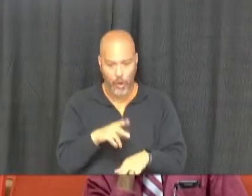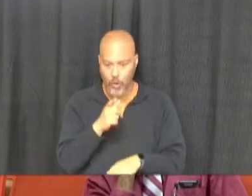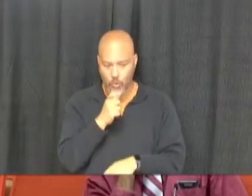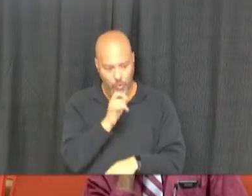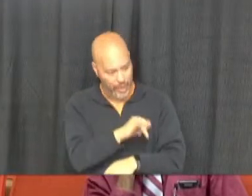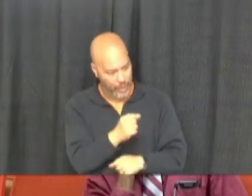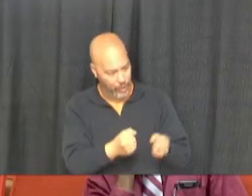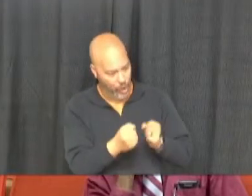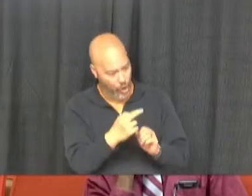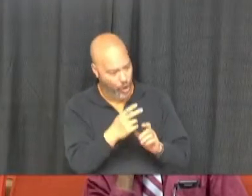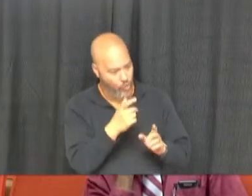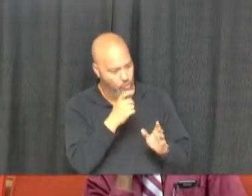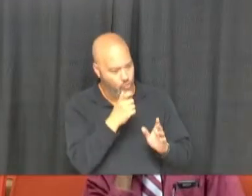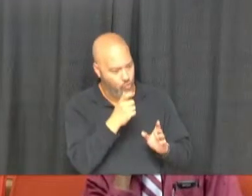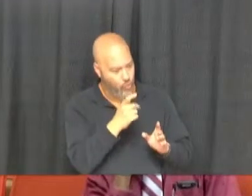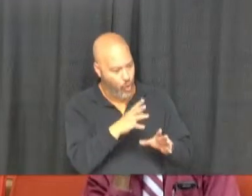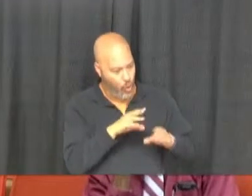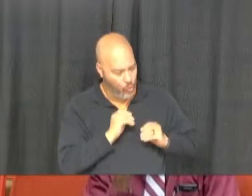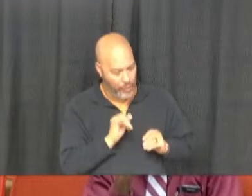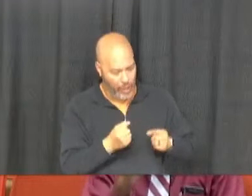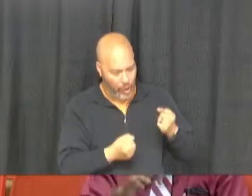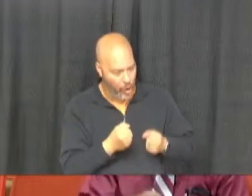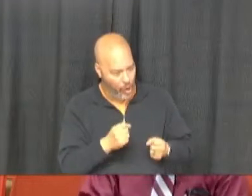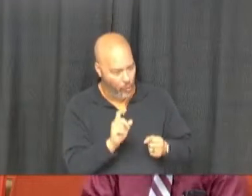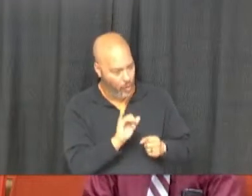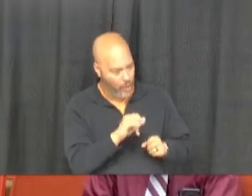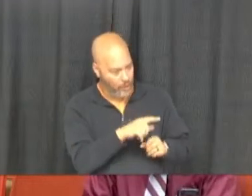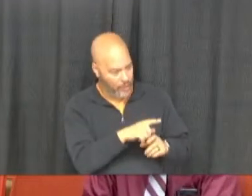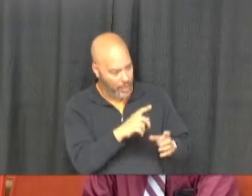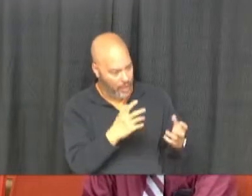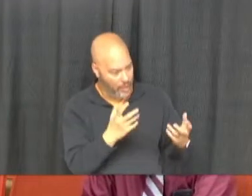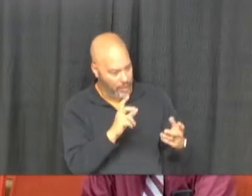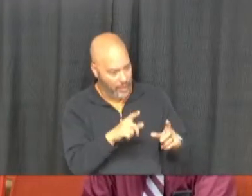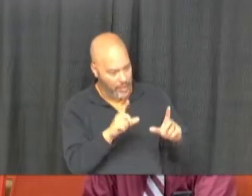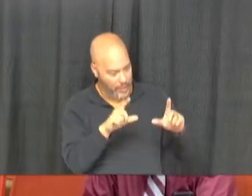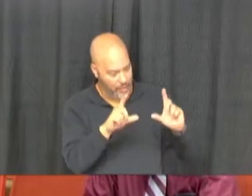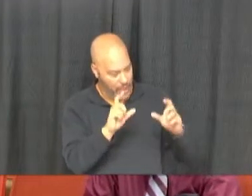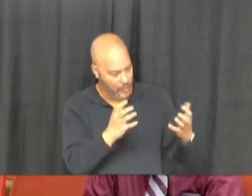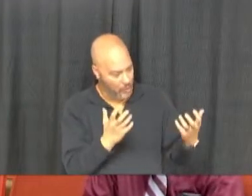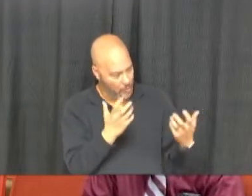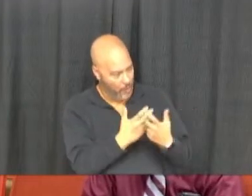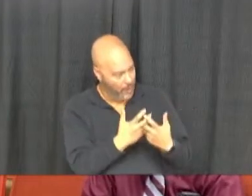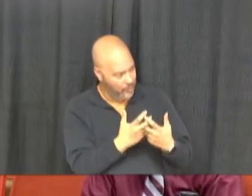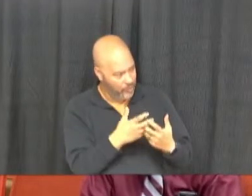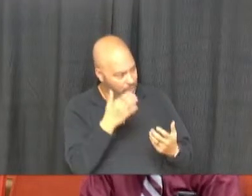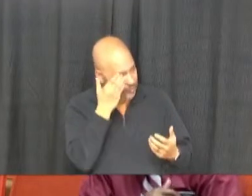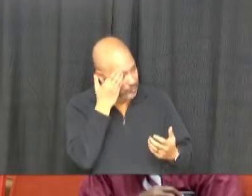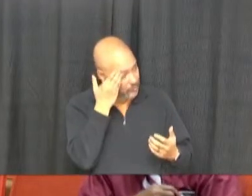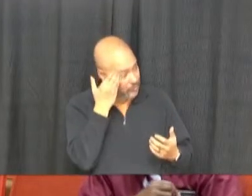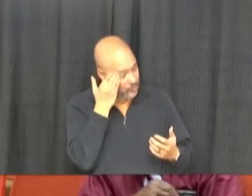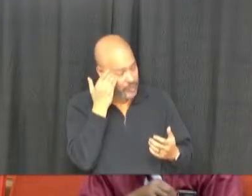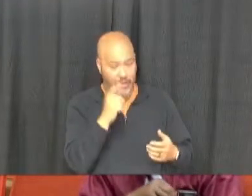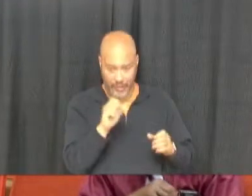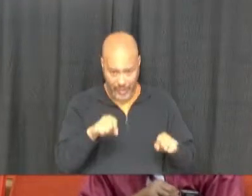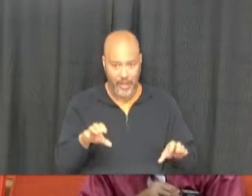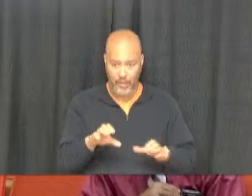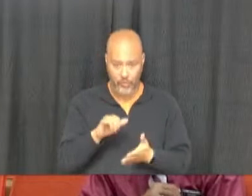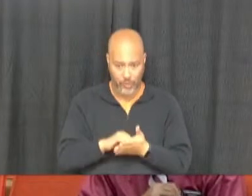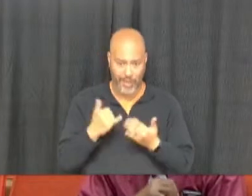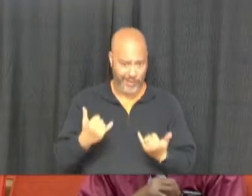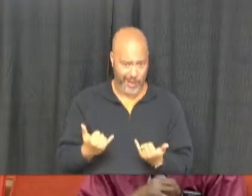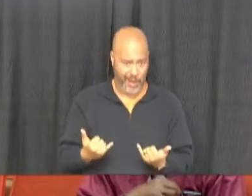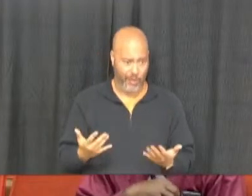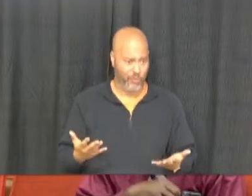who that car is registered to, whether the tag matches the car that's supposed to be registered to. They can do all that